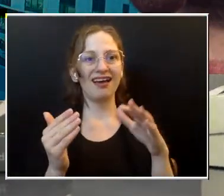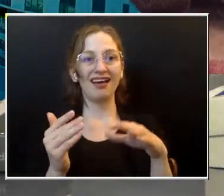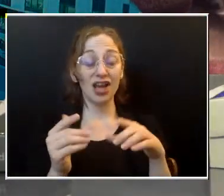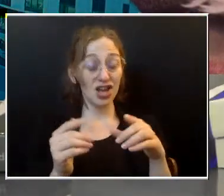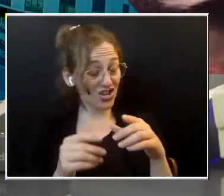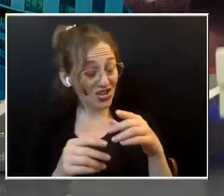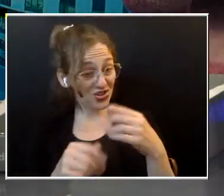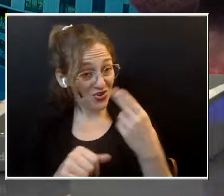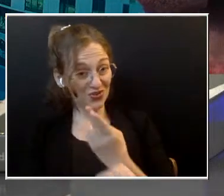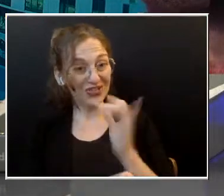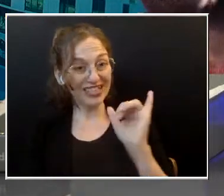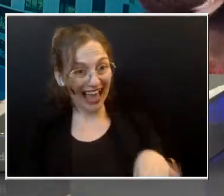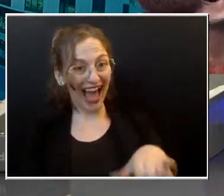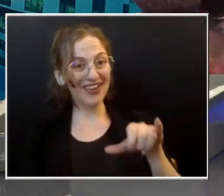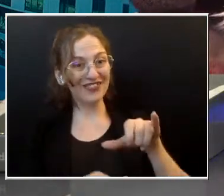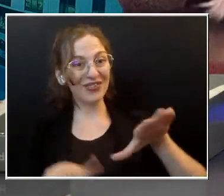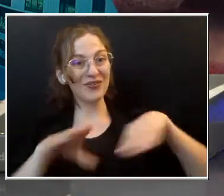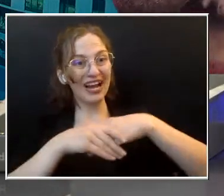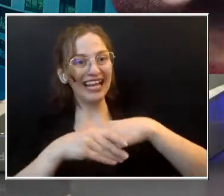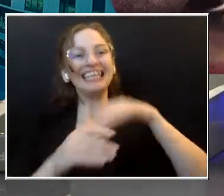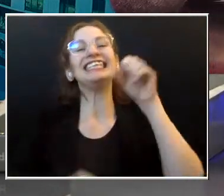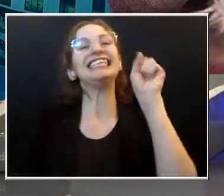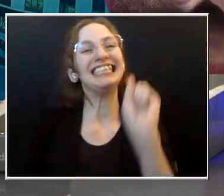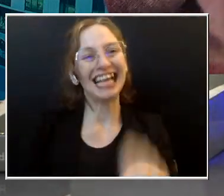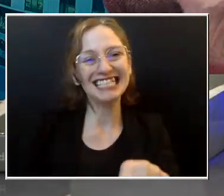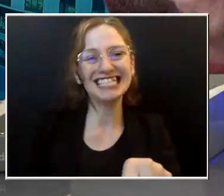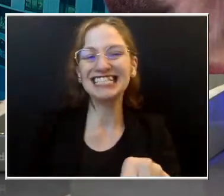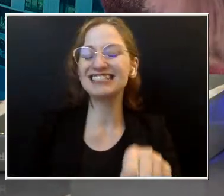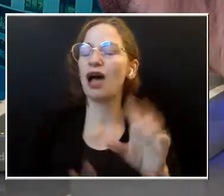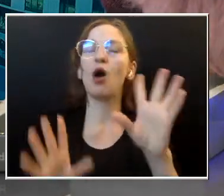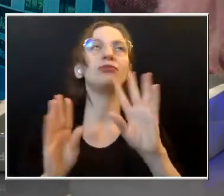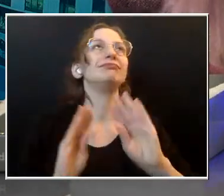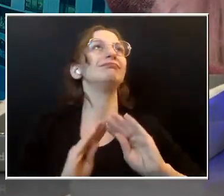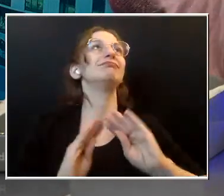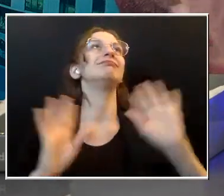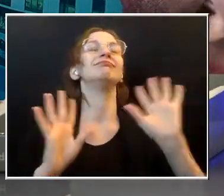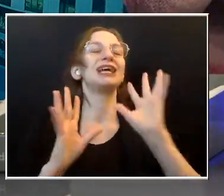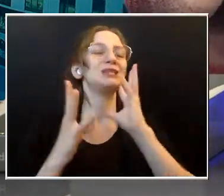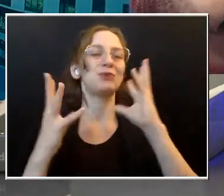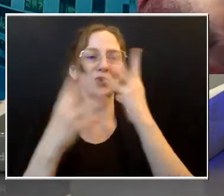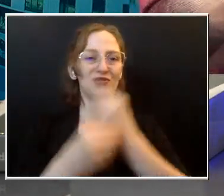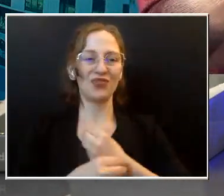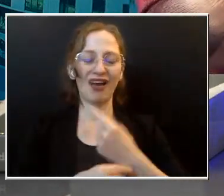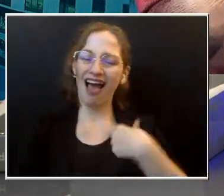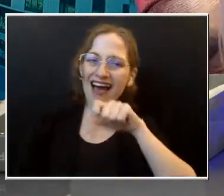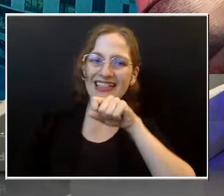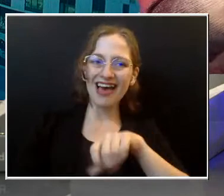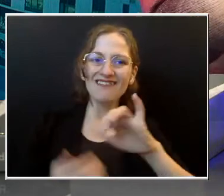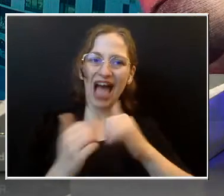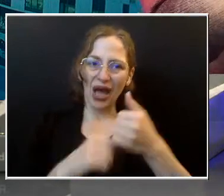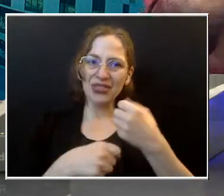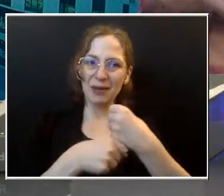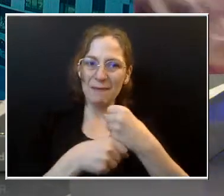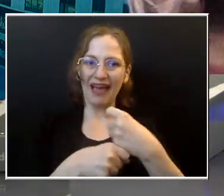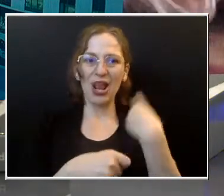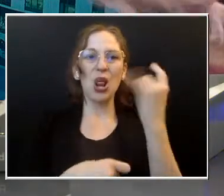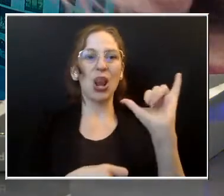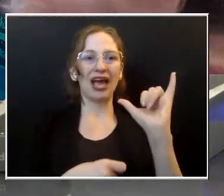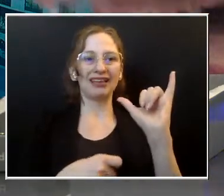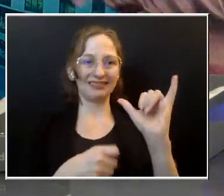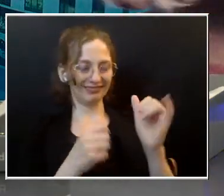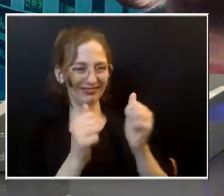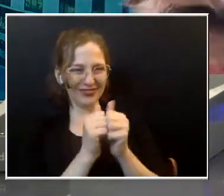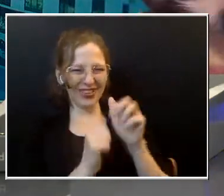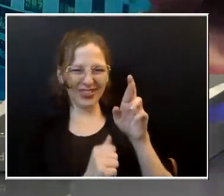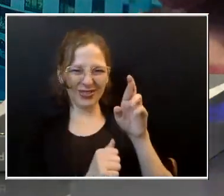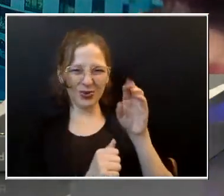to the wedding. in all its glory. Yes. I love it. And I love how they make it look like with the roots, like it's With